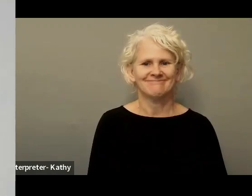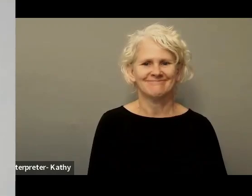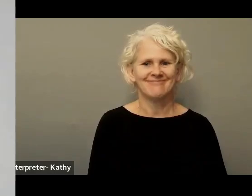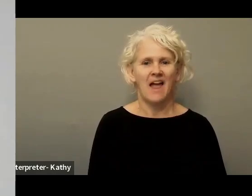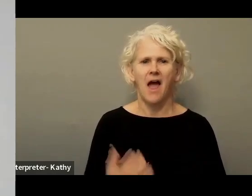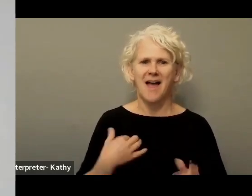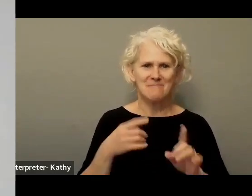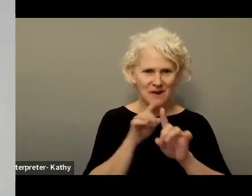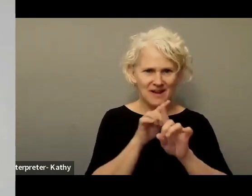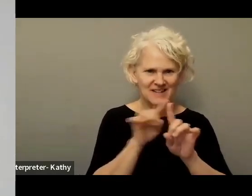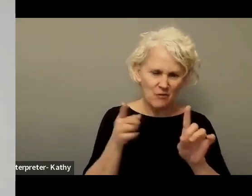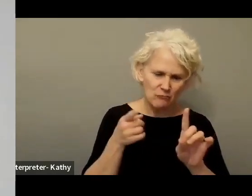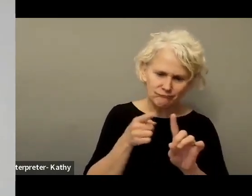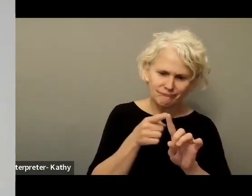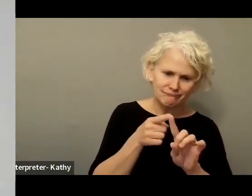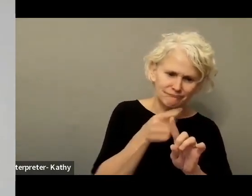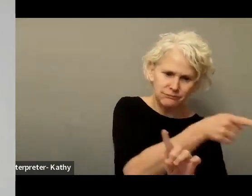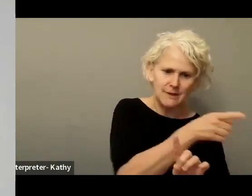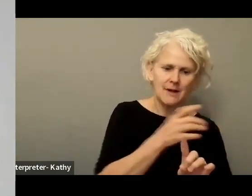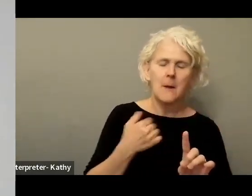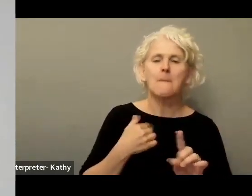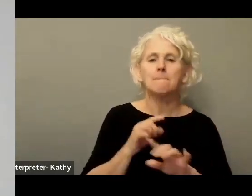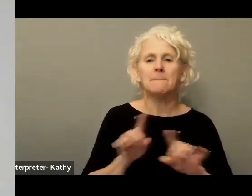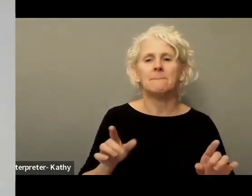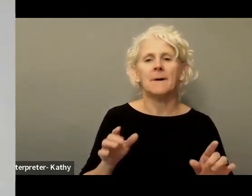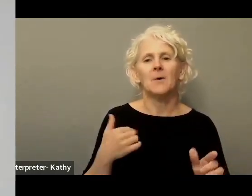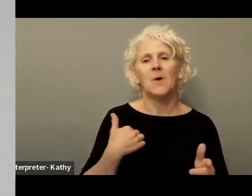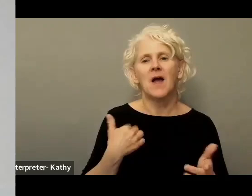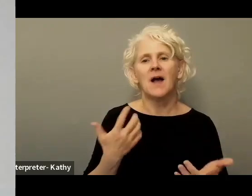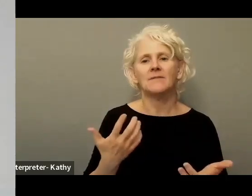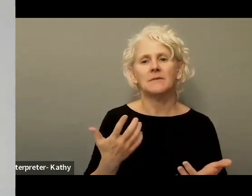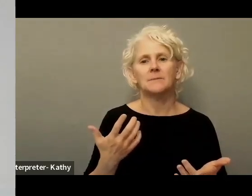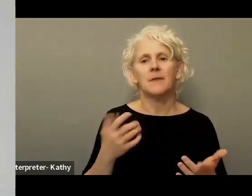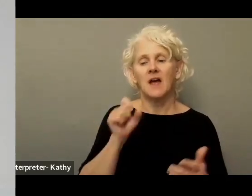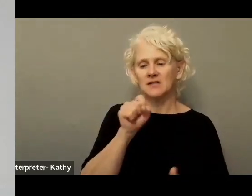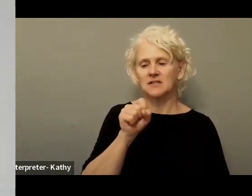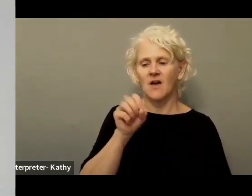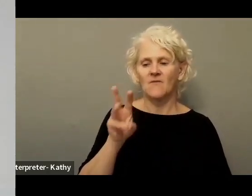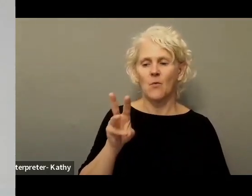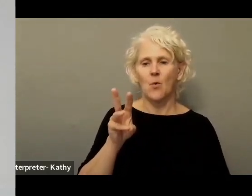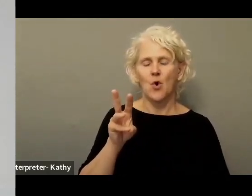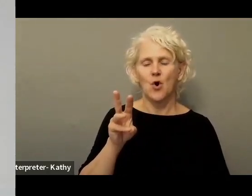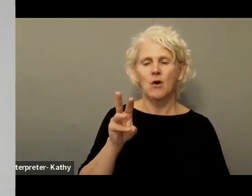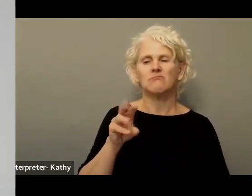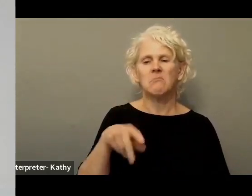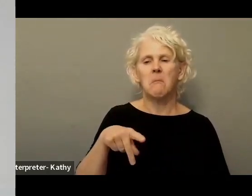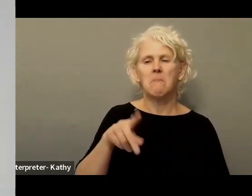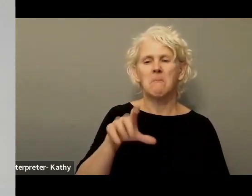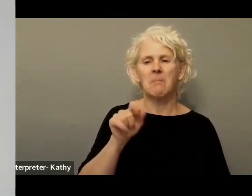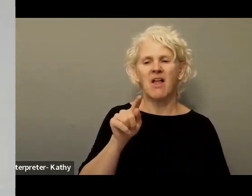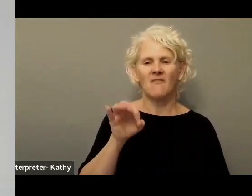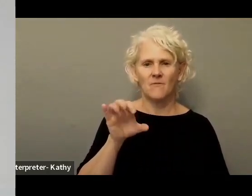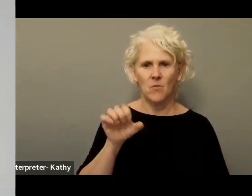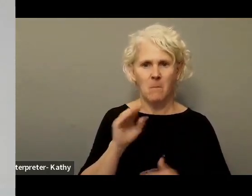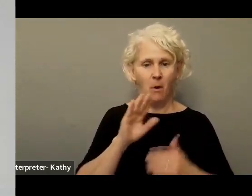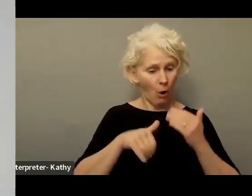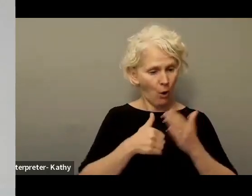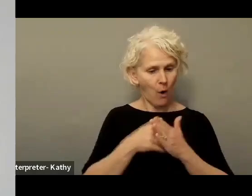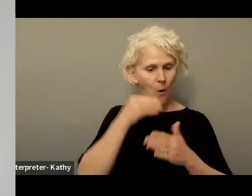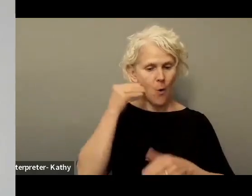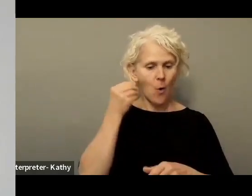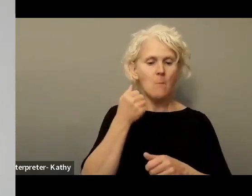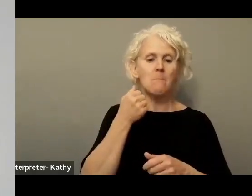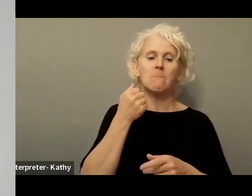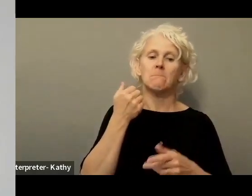down a different rabbit hole with this. We use a software platform where all of our home health aides